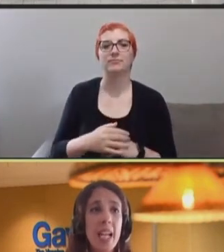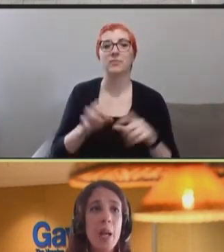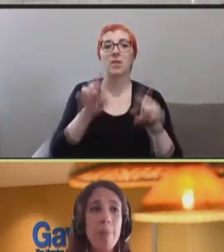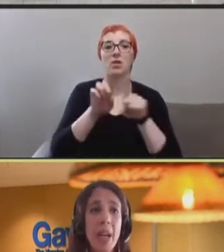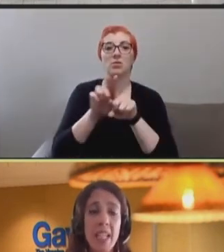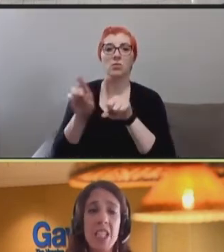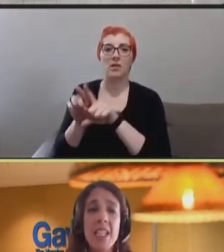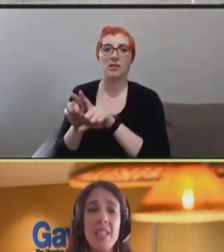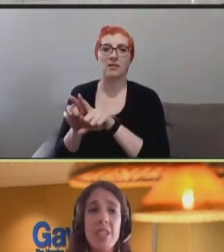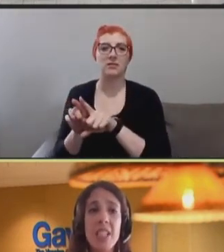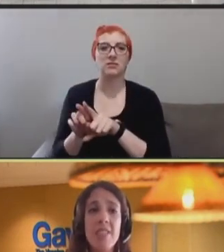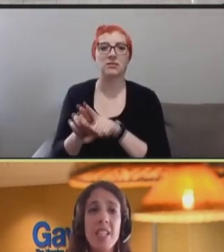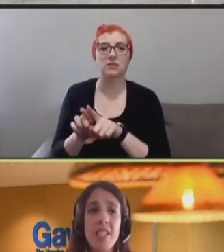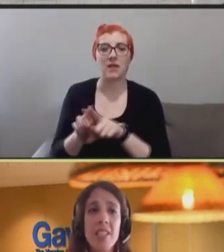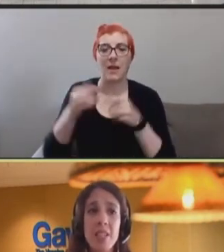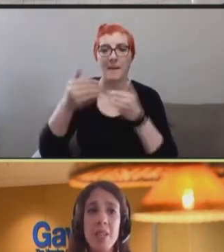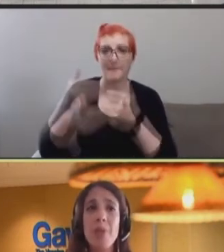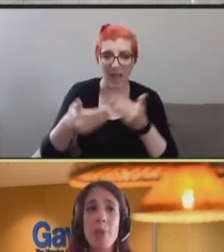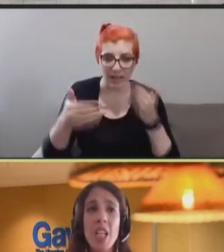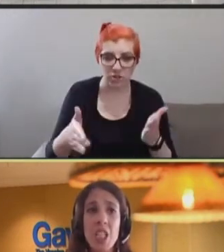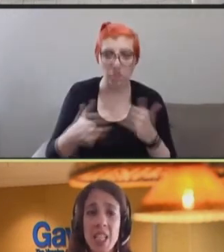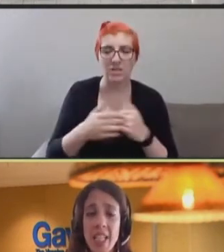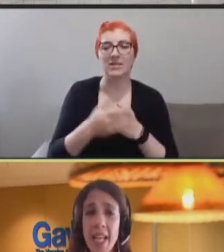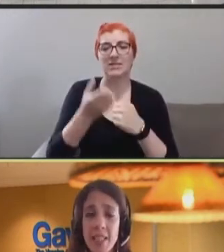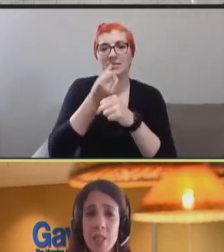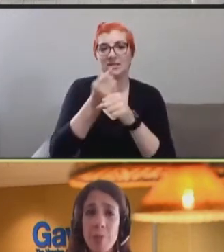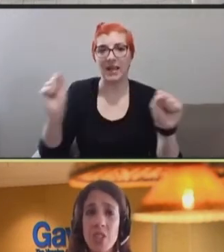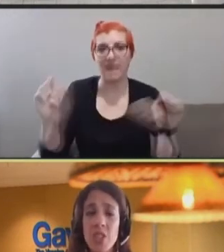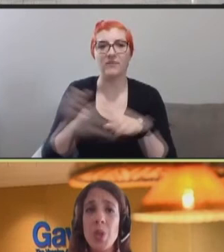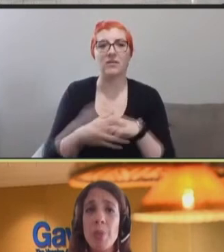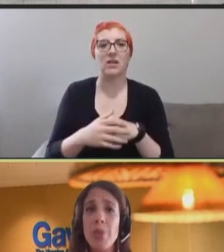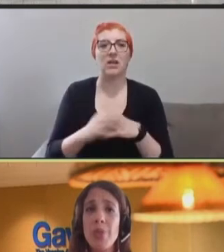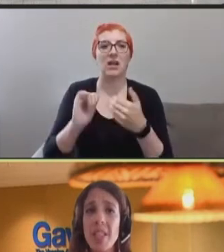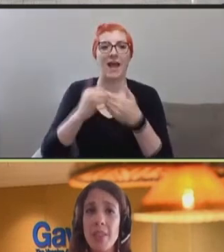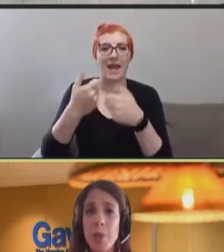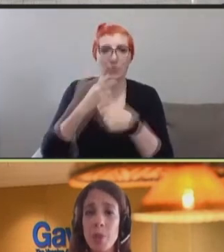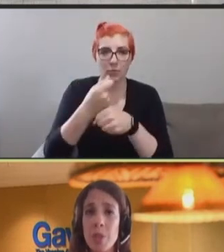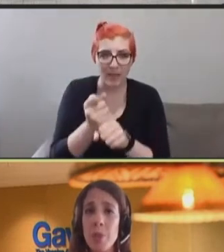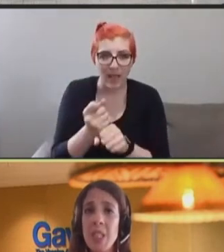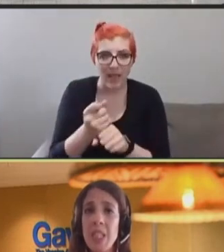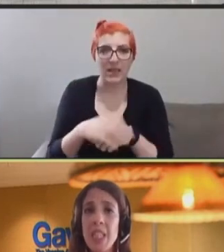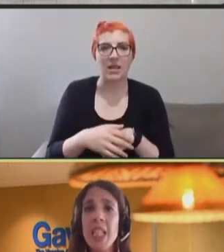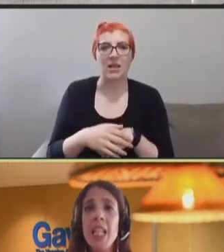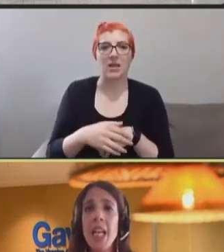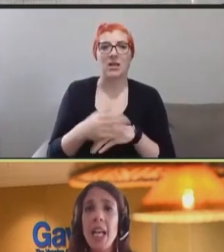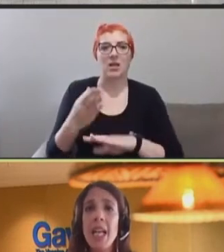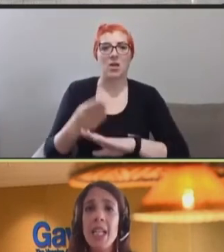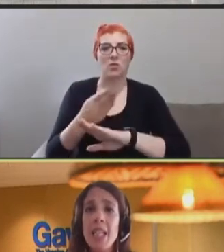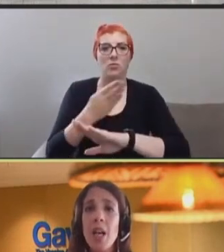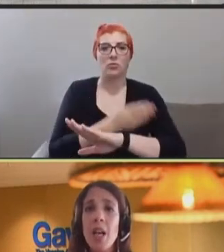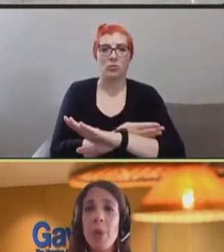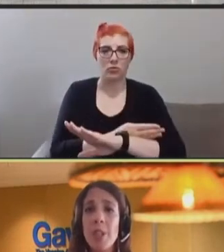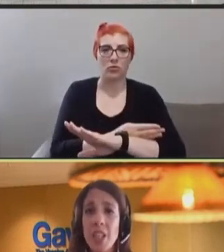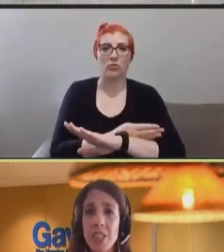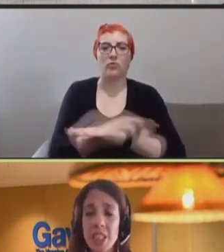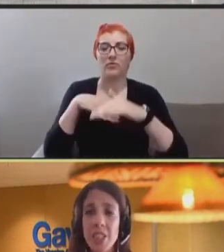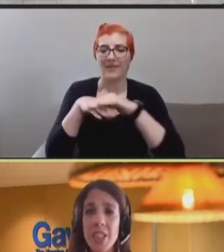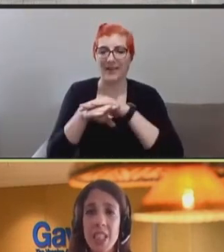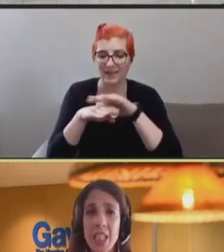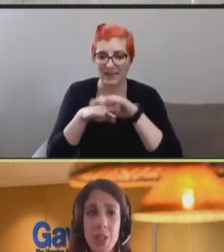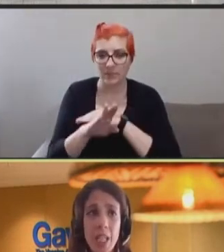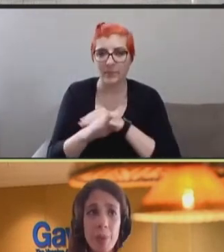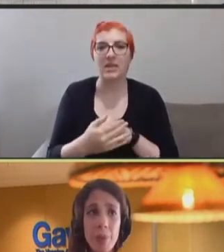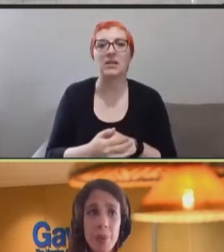as packaging and safety devices, formulation enhancements to improve vaccine thermostability, and primary